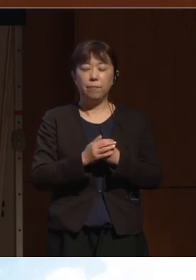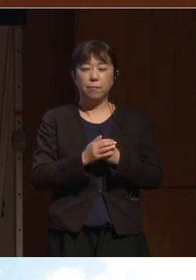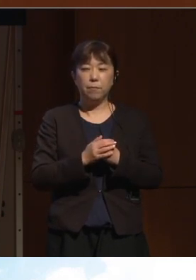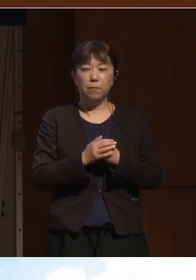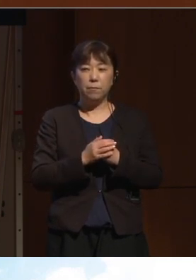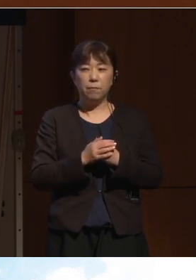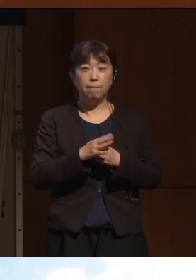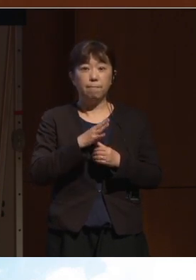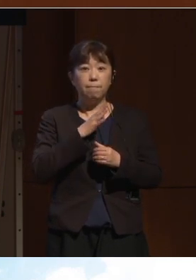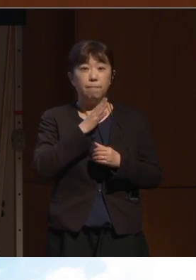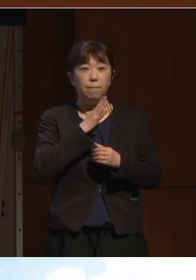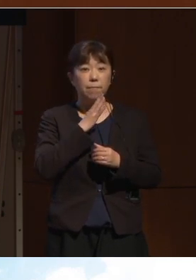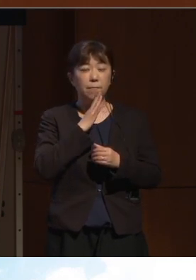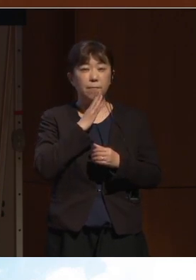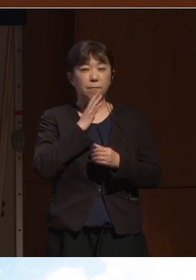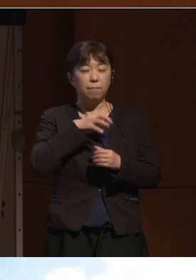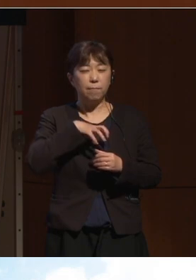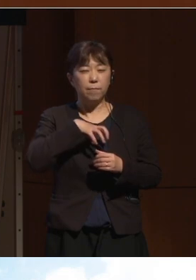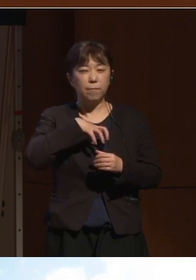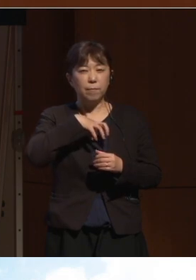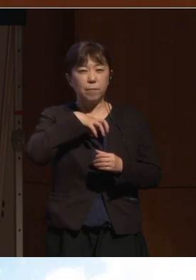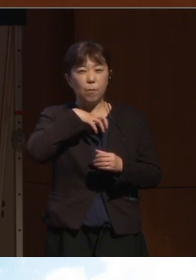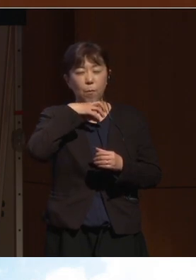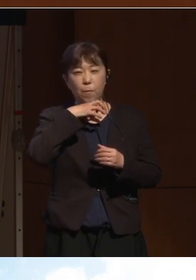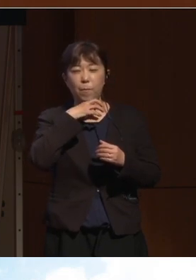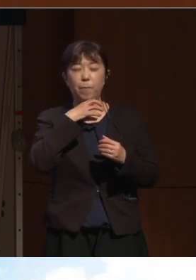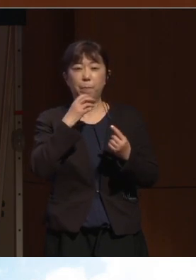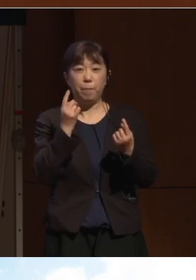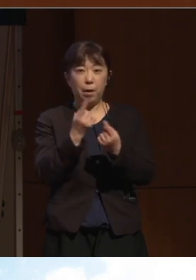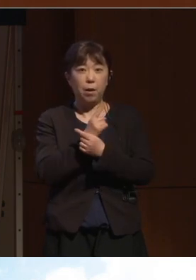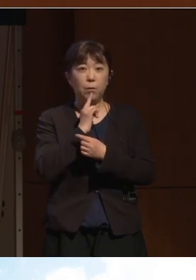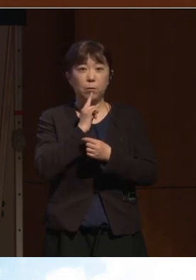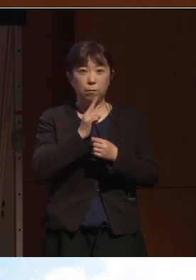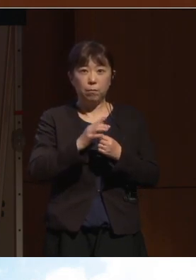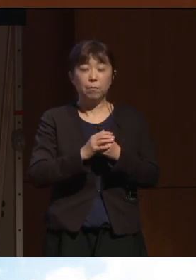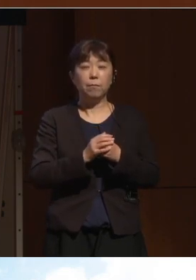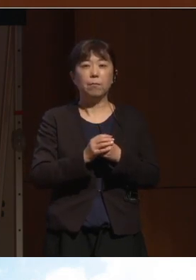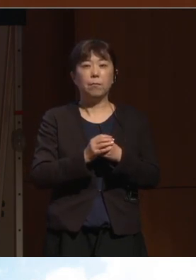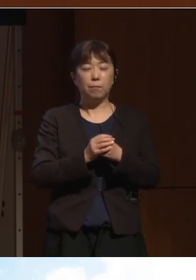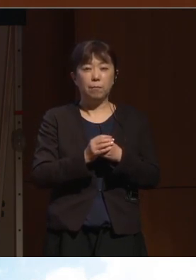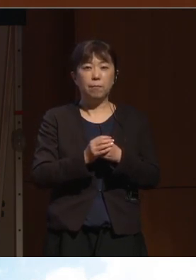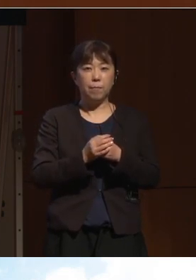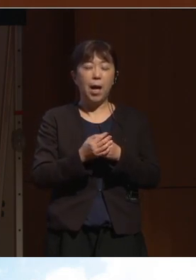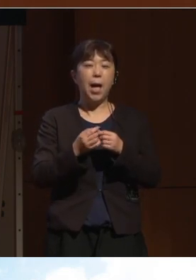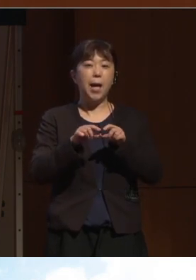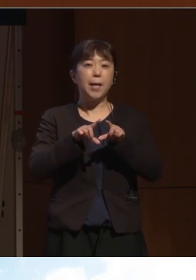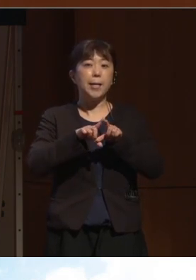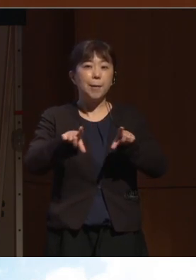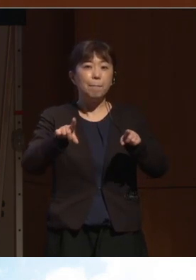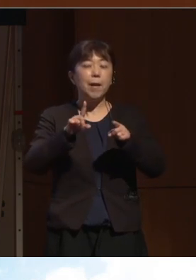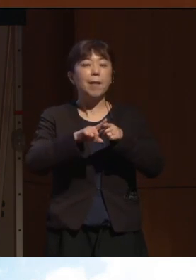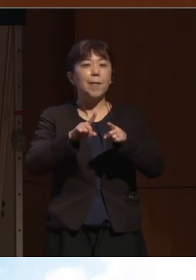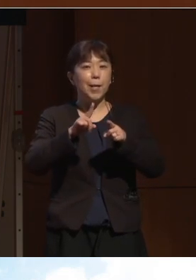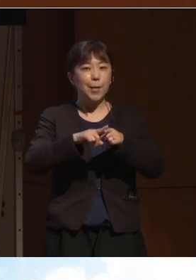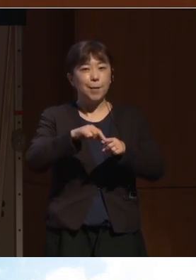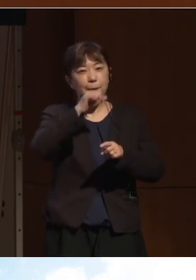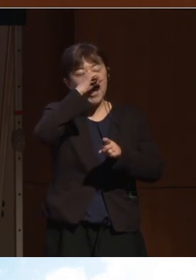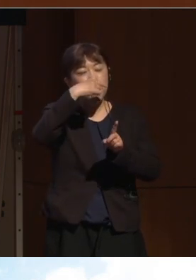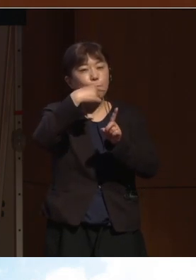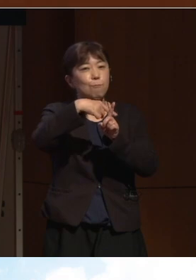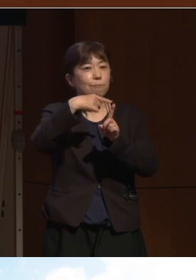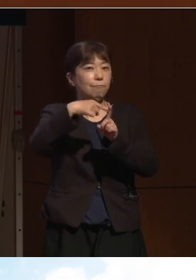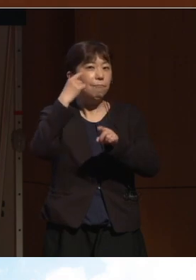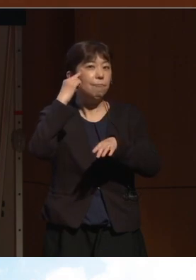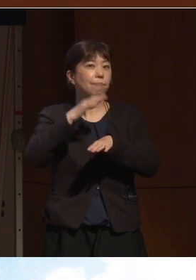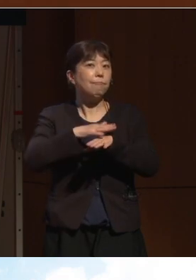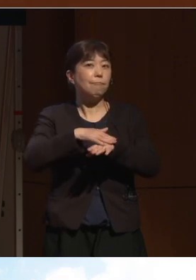not fitting with the experience of most people. Older age is in general positive. And one of the most satisfying things that we as doctors experience